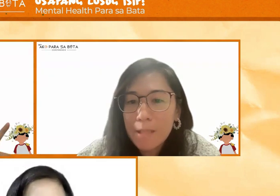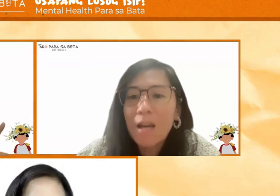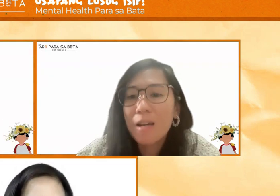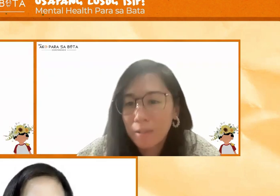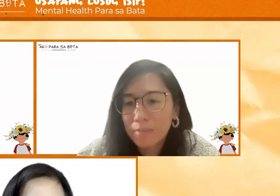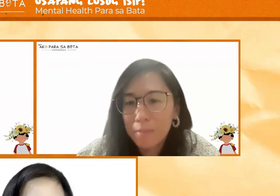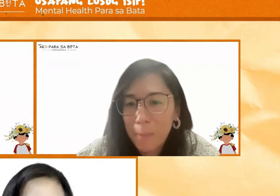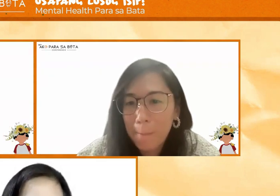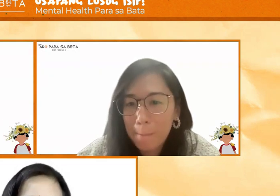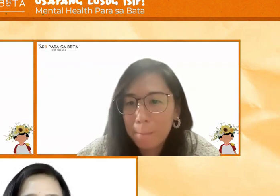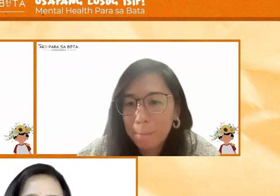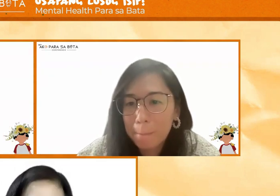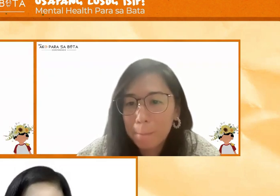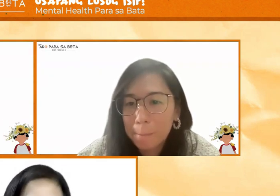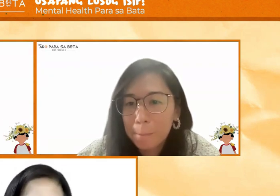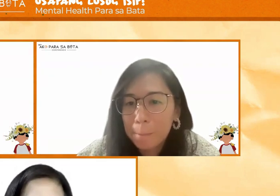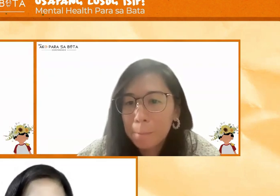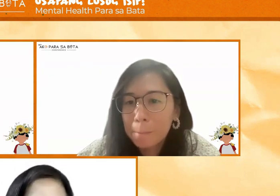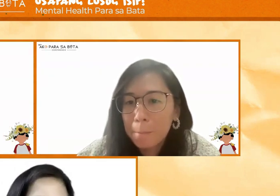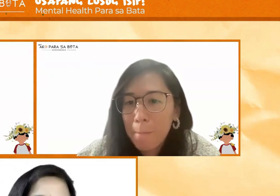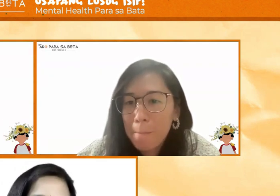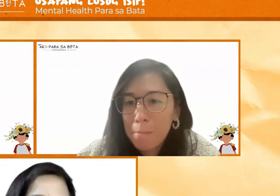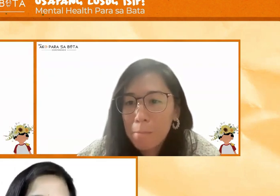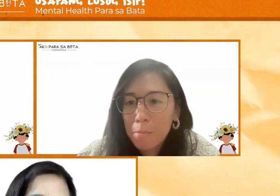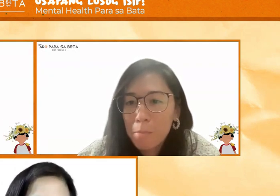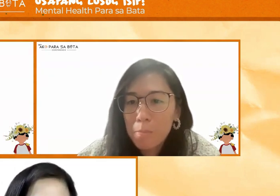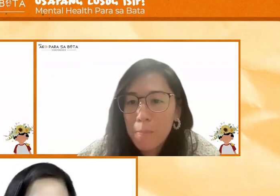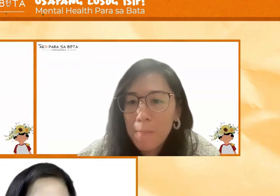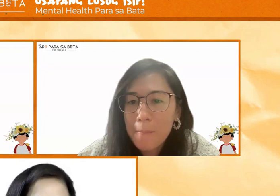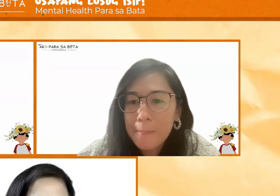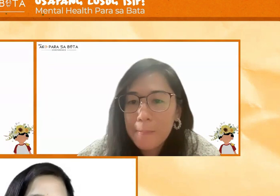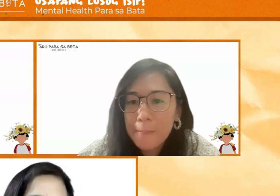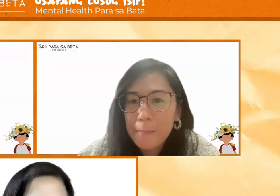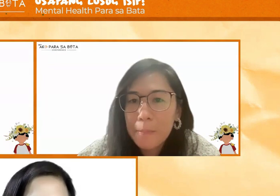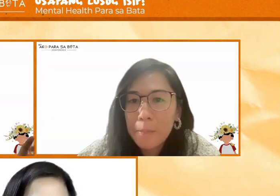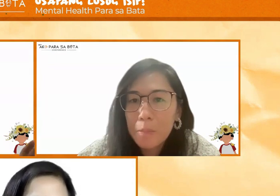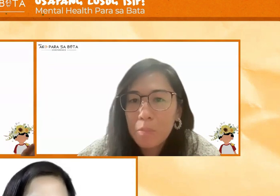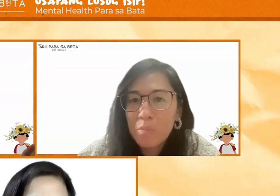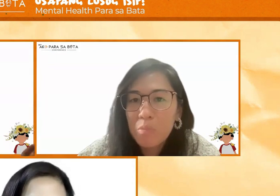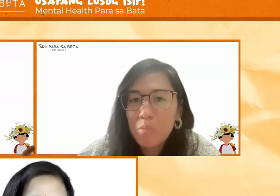be a calming presence, regulate the body to regulate the mind, at saka prevent it by